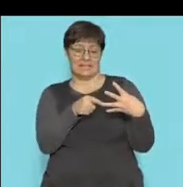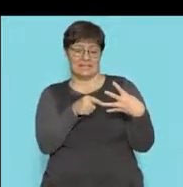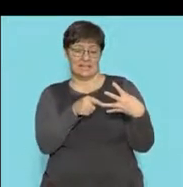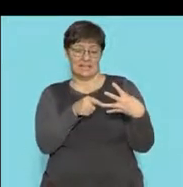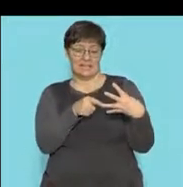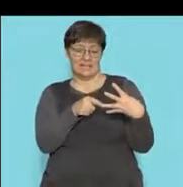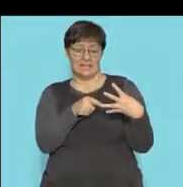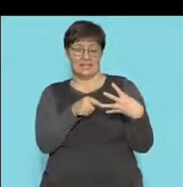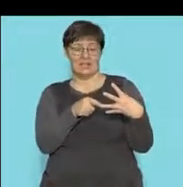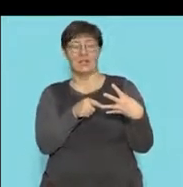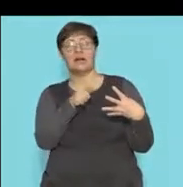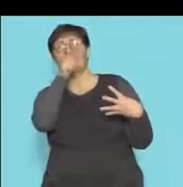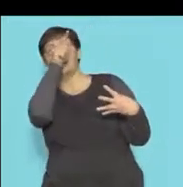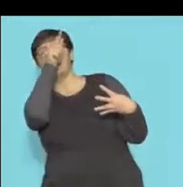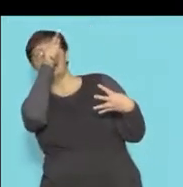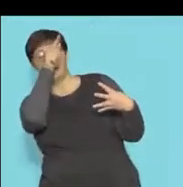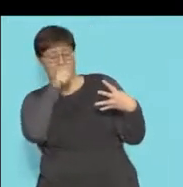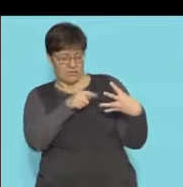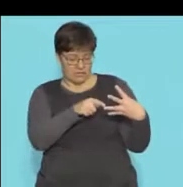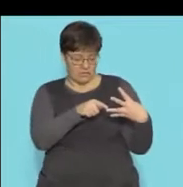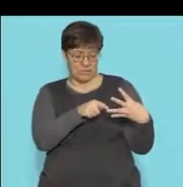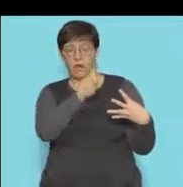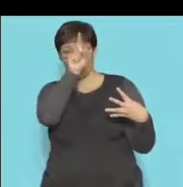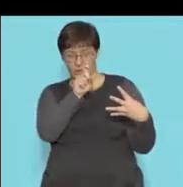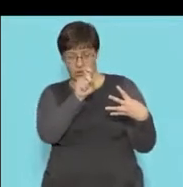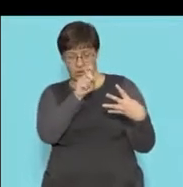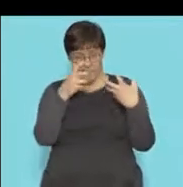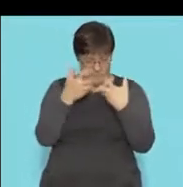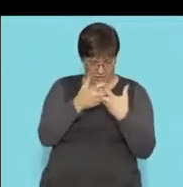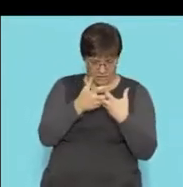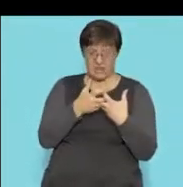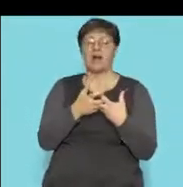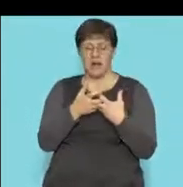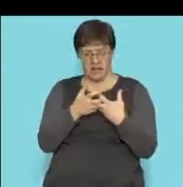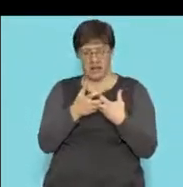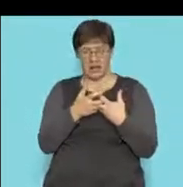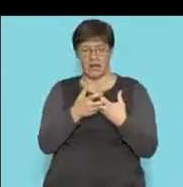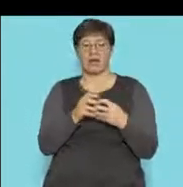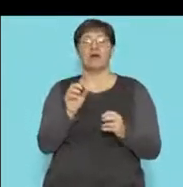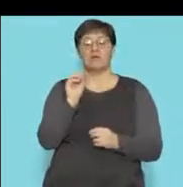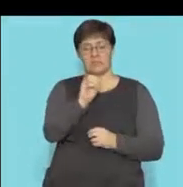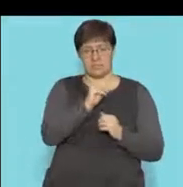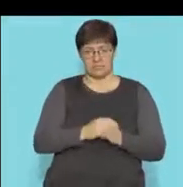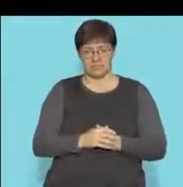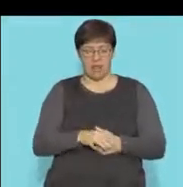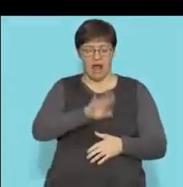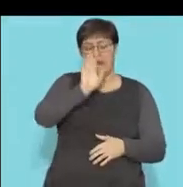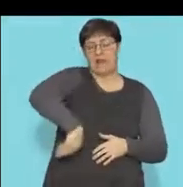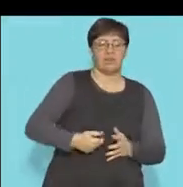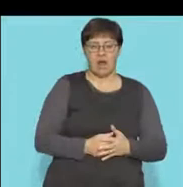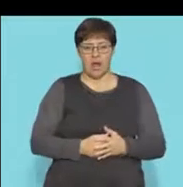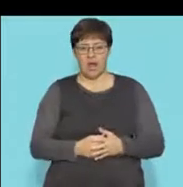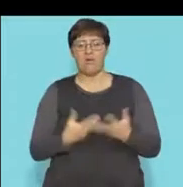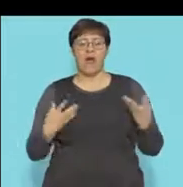question, check that answer, and you never leave a multiple choice out, because